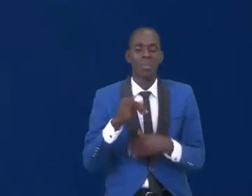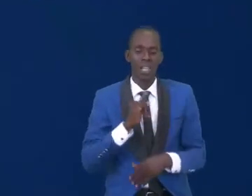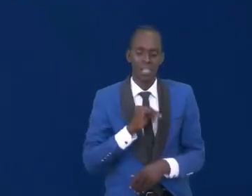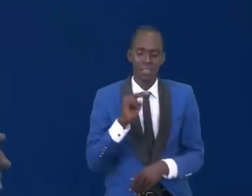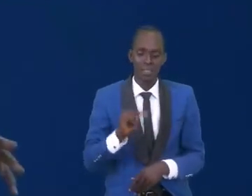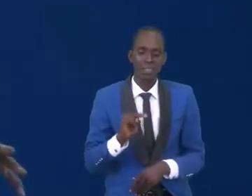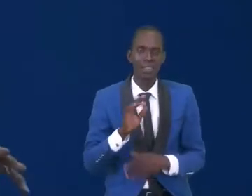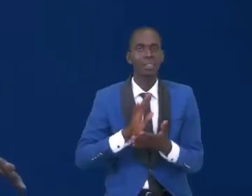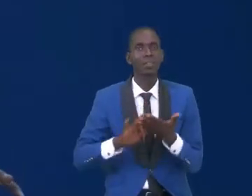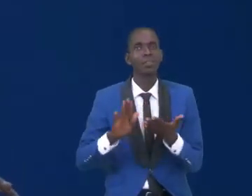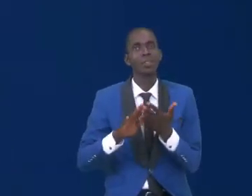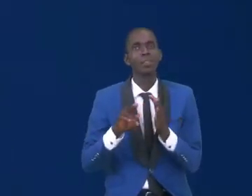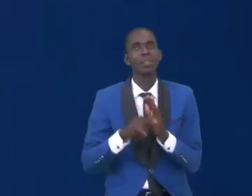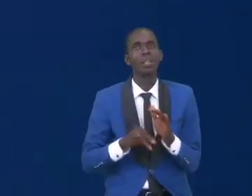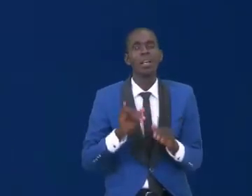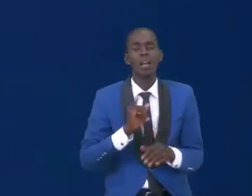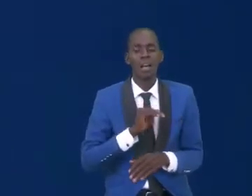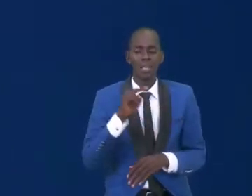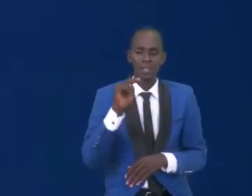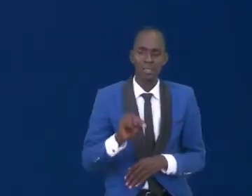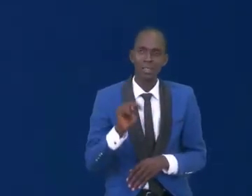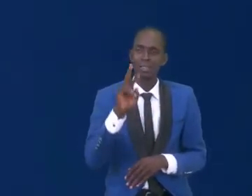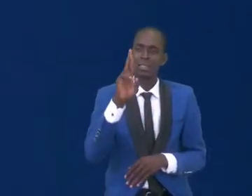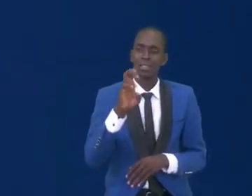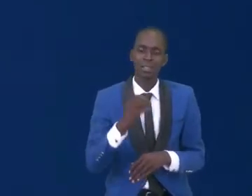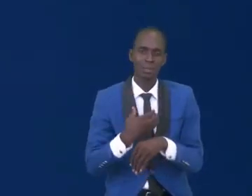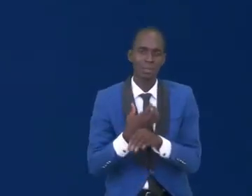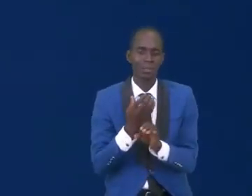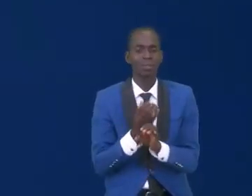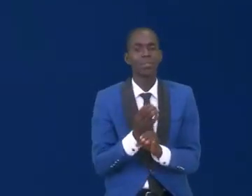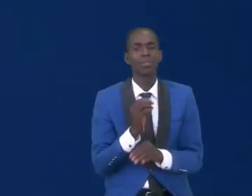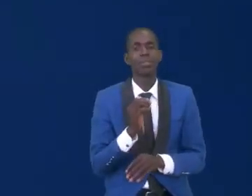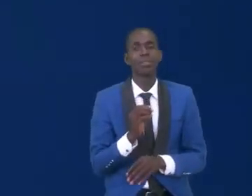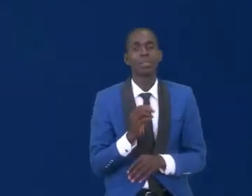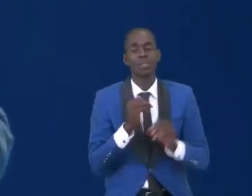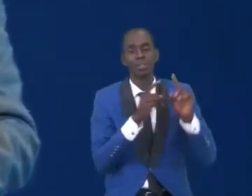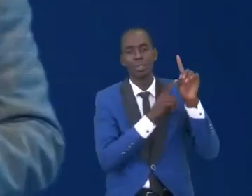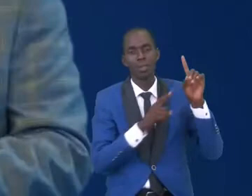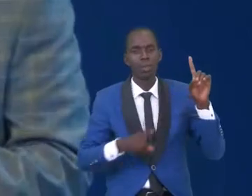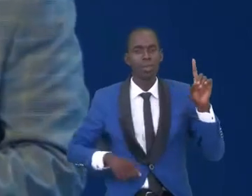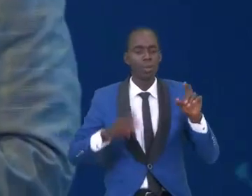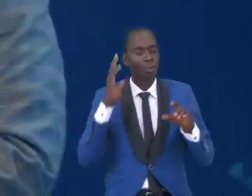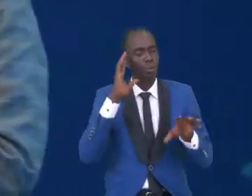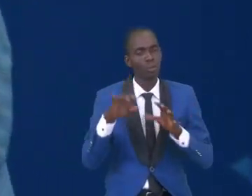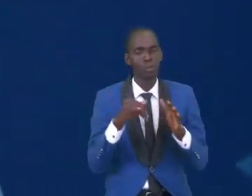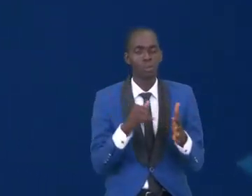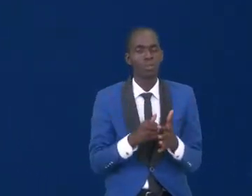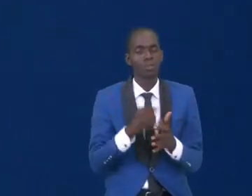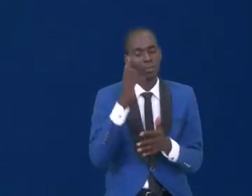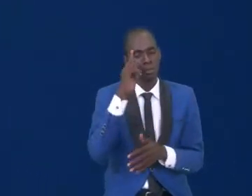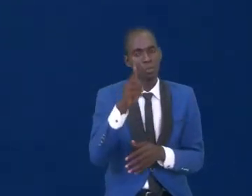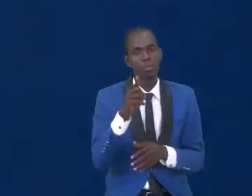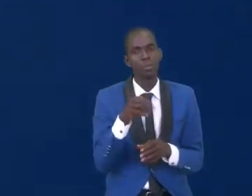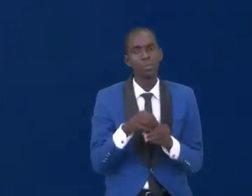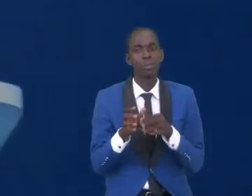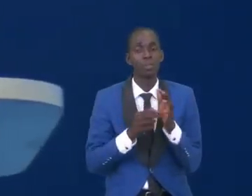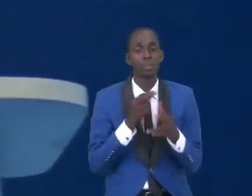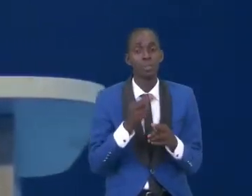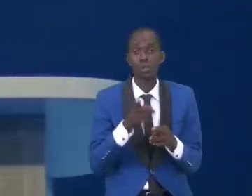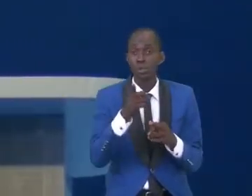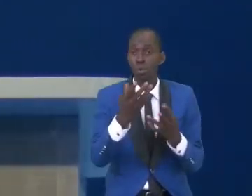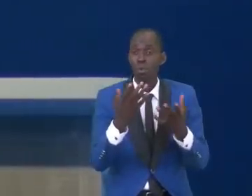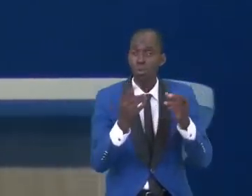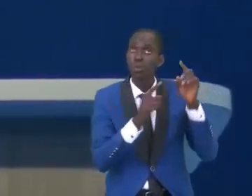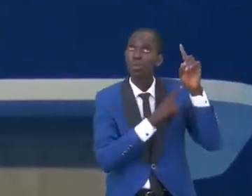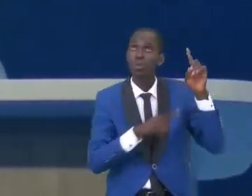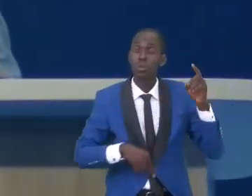forgiveness. I need recreation. The Lord will do it. You want forgiveness